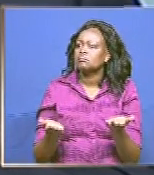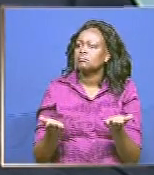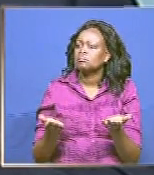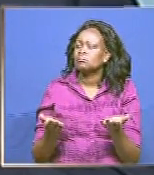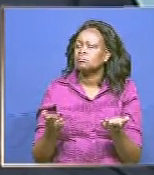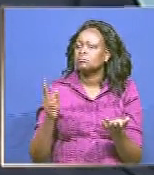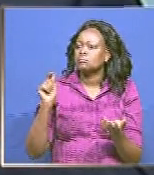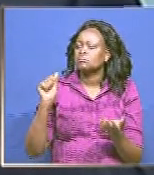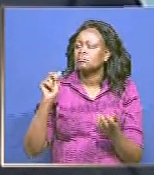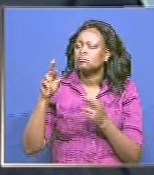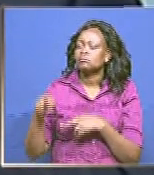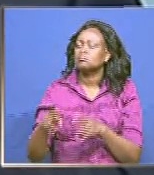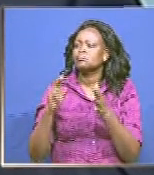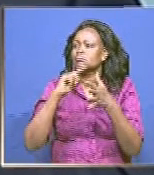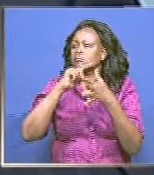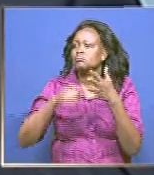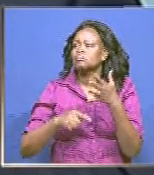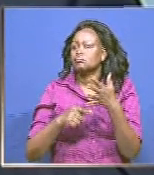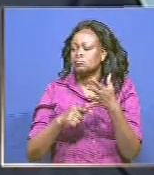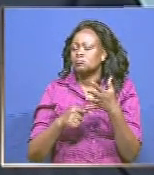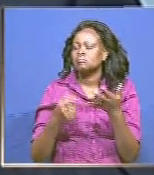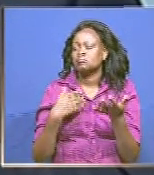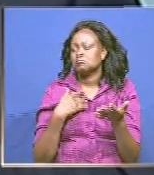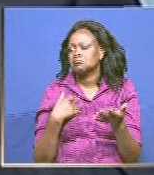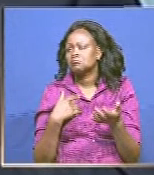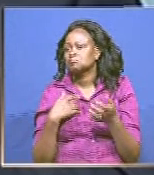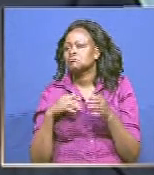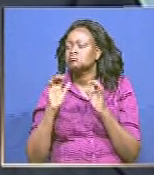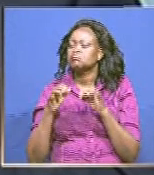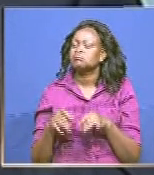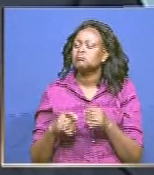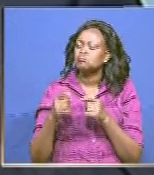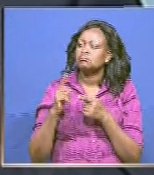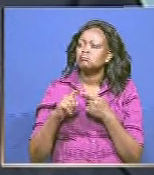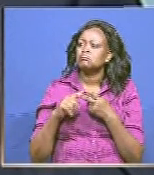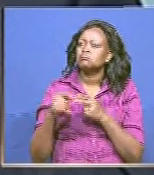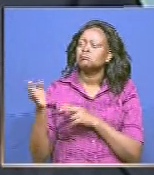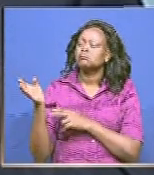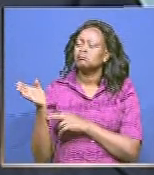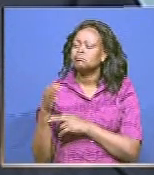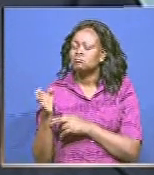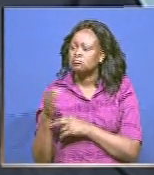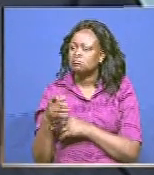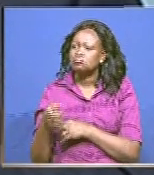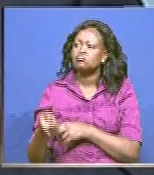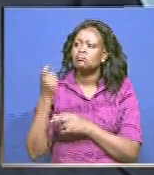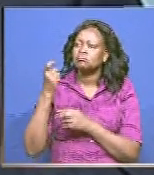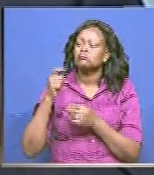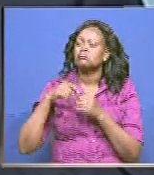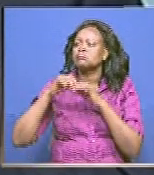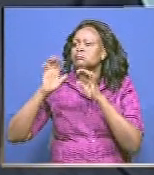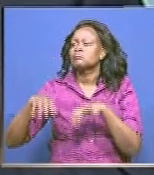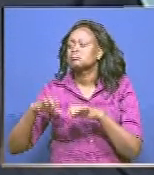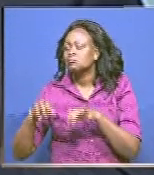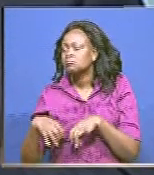and Tana River. Because we are looking at extractives, we are looking at fishing, maritime, we are looking at agriculture, we are